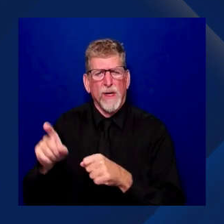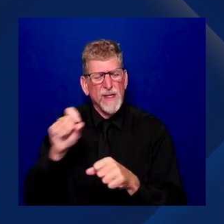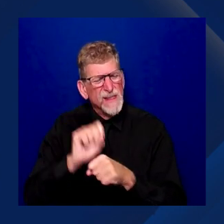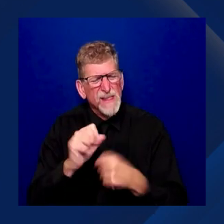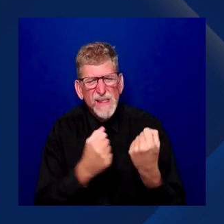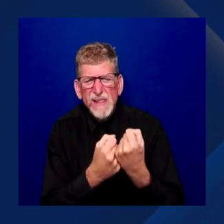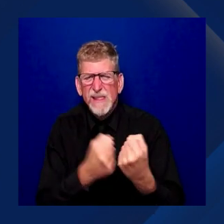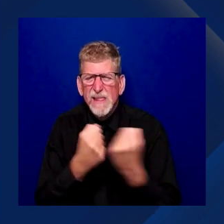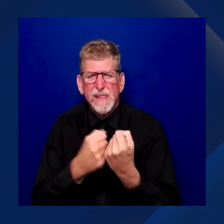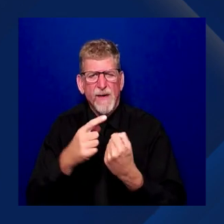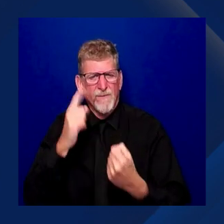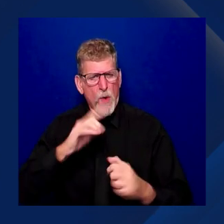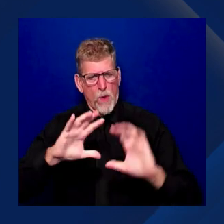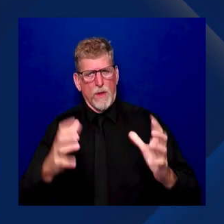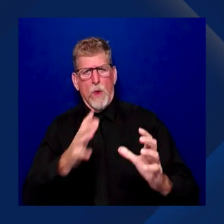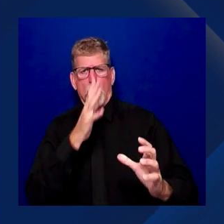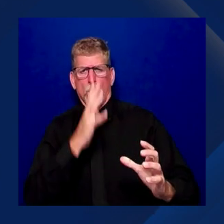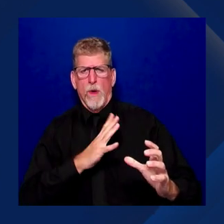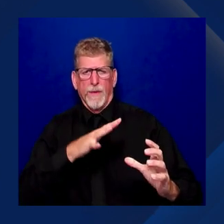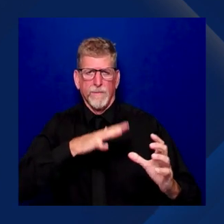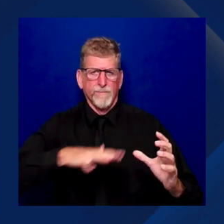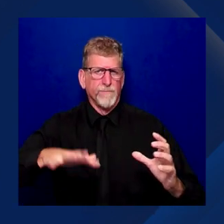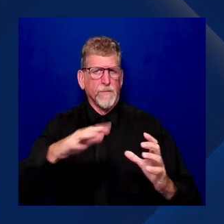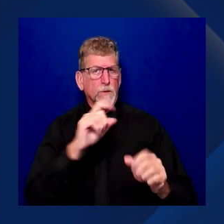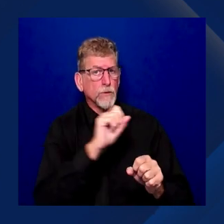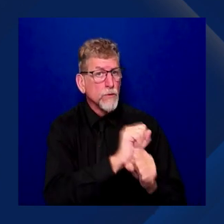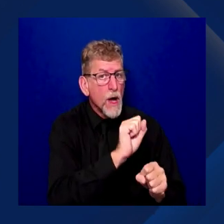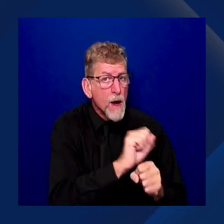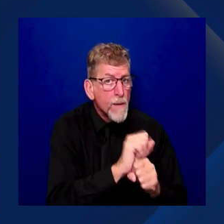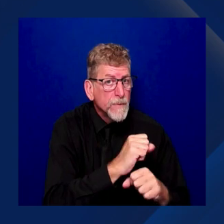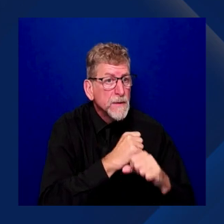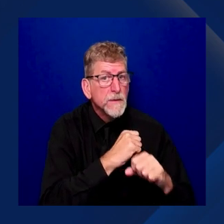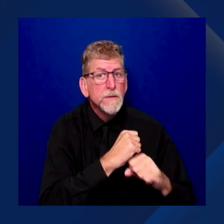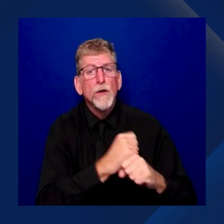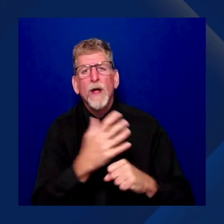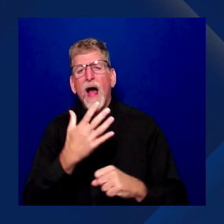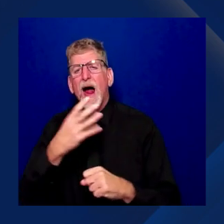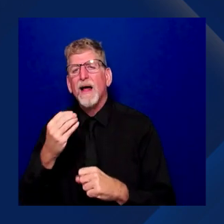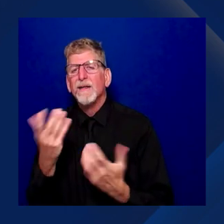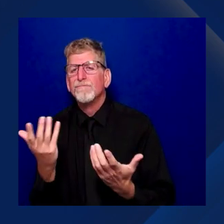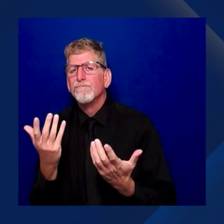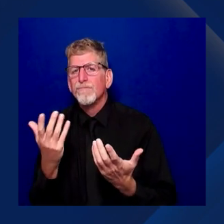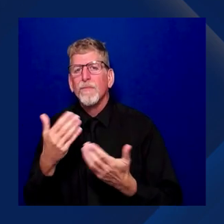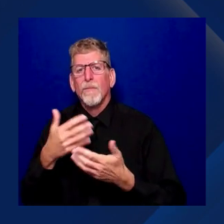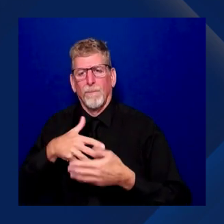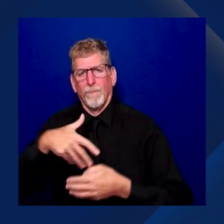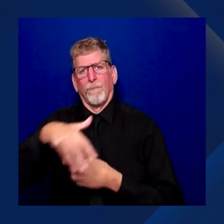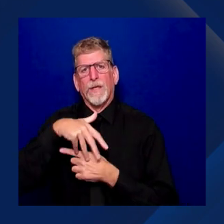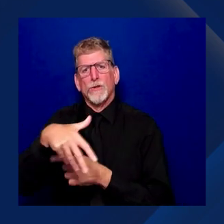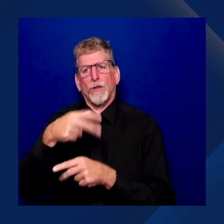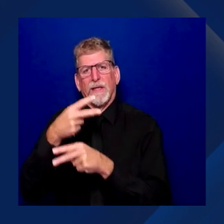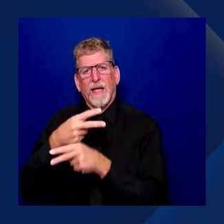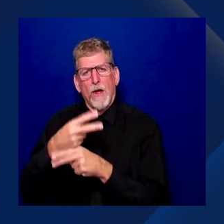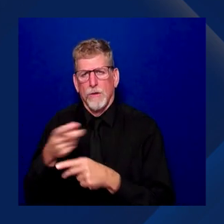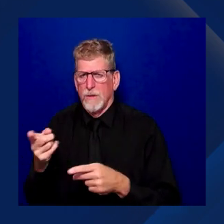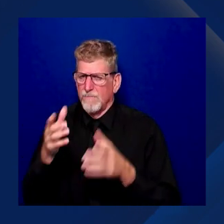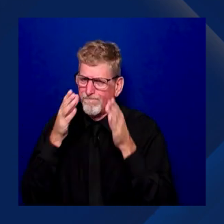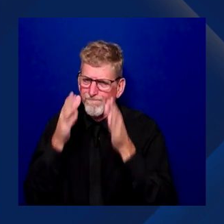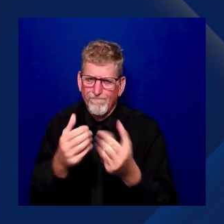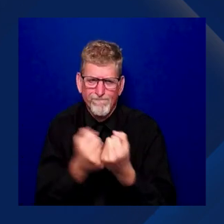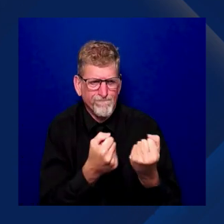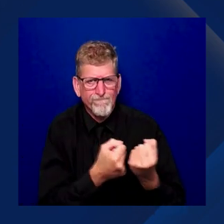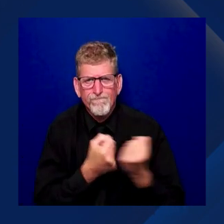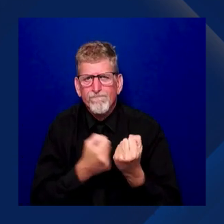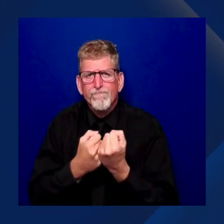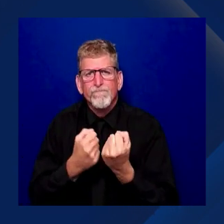women. We are so thankful to have her join us at the White House today. And so, without further ado, here is